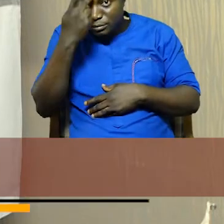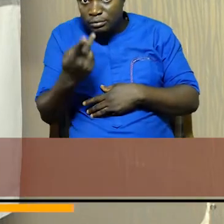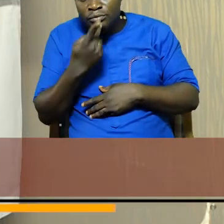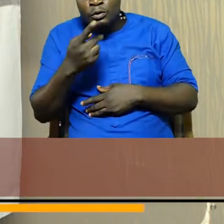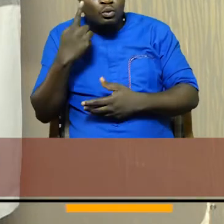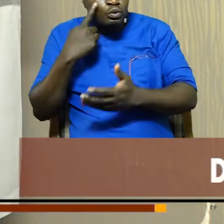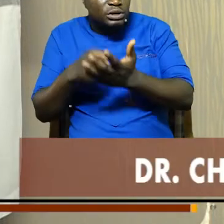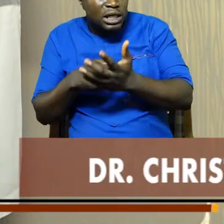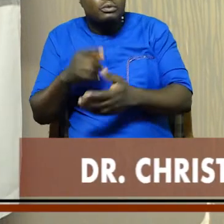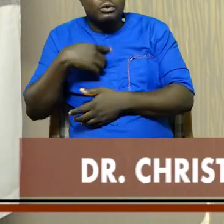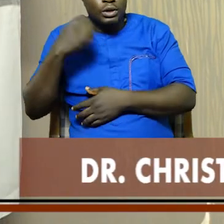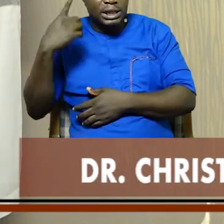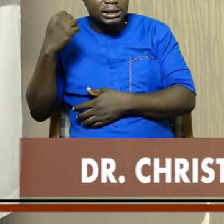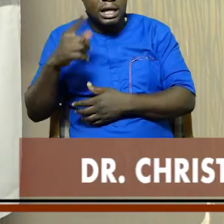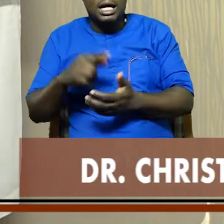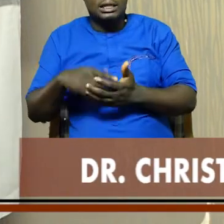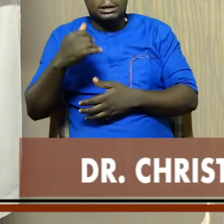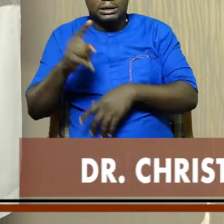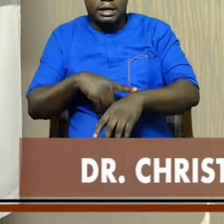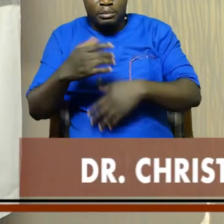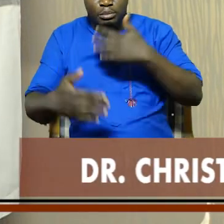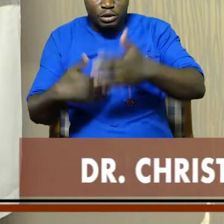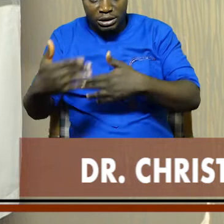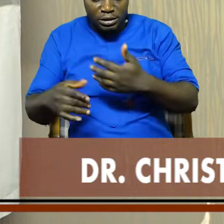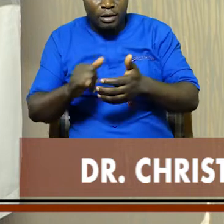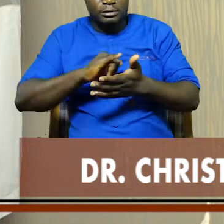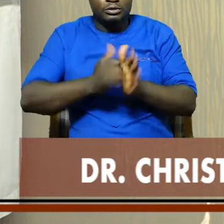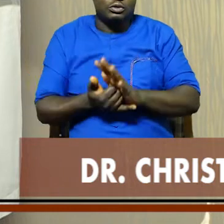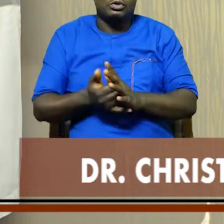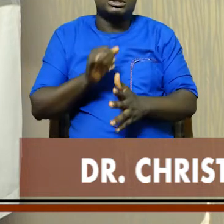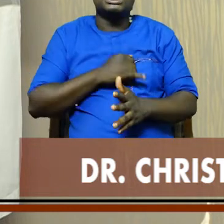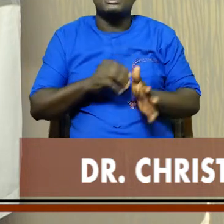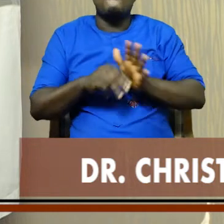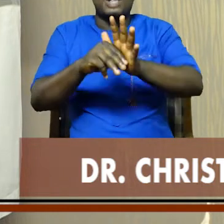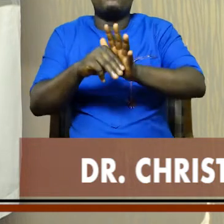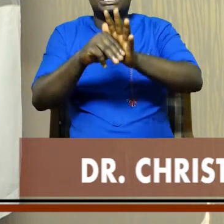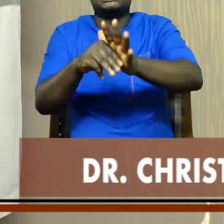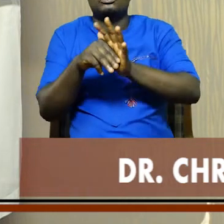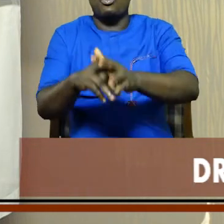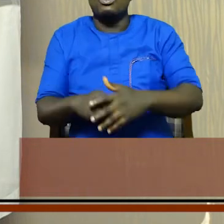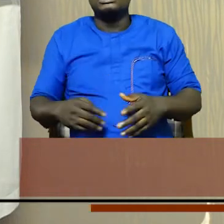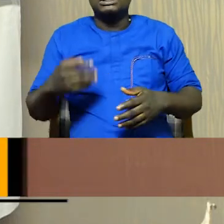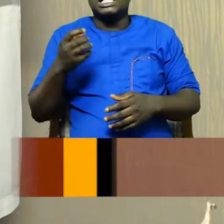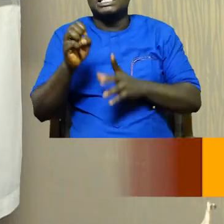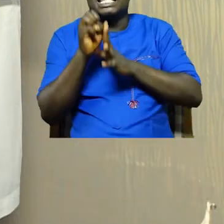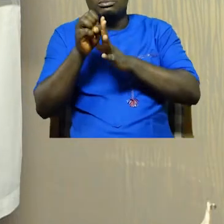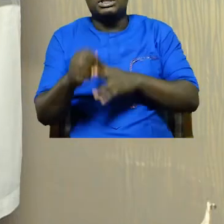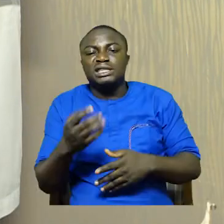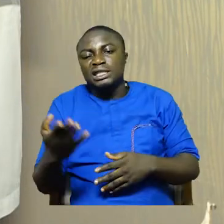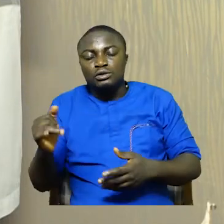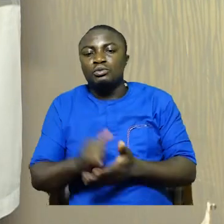are observant will pick those signs. And then as time goes on, those manifestations become